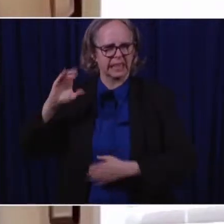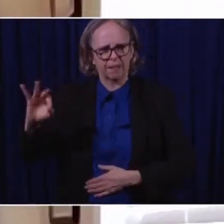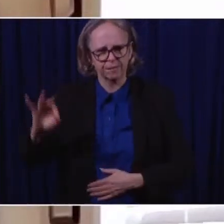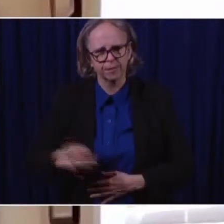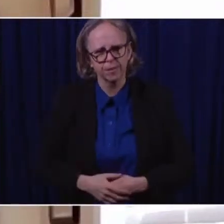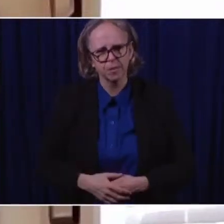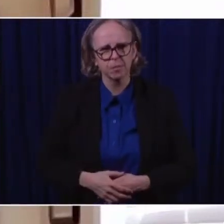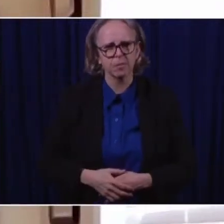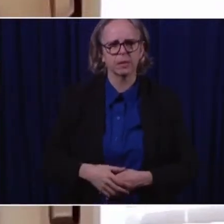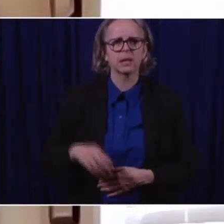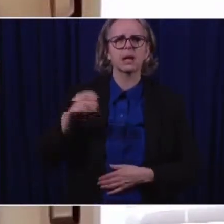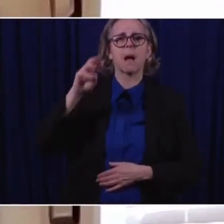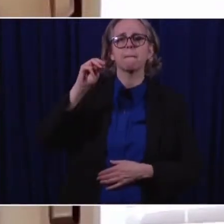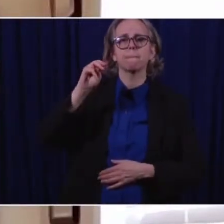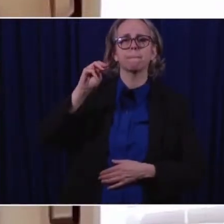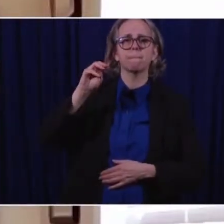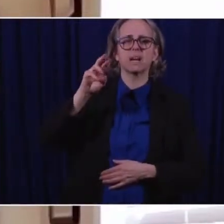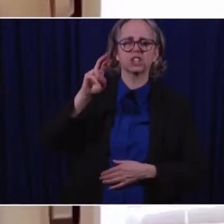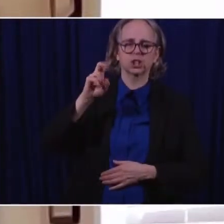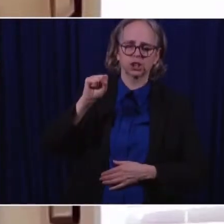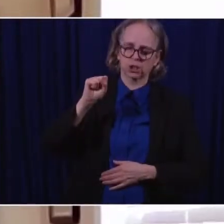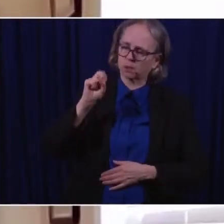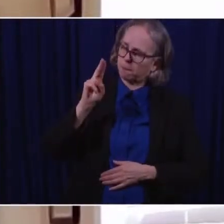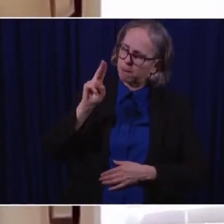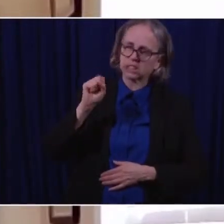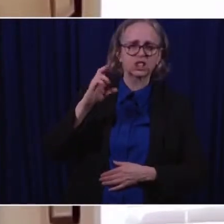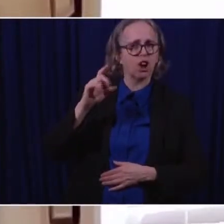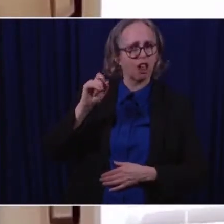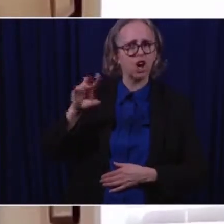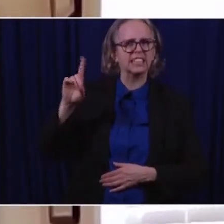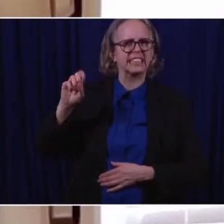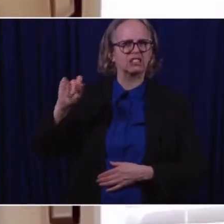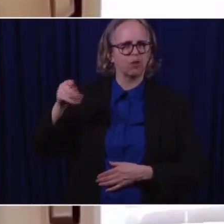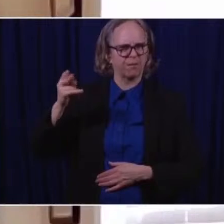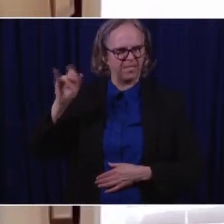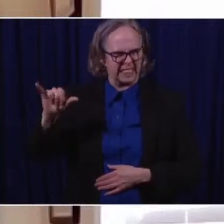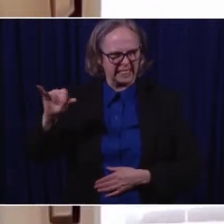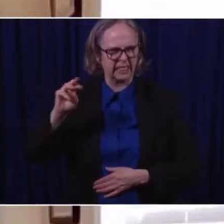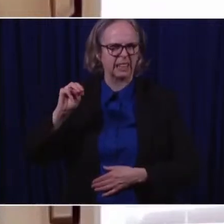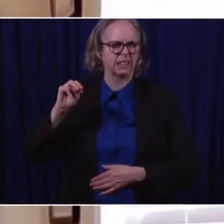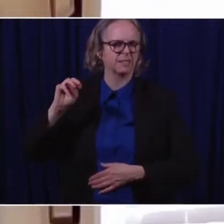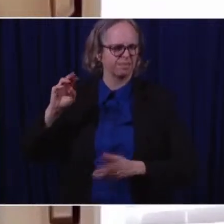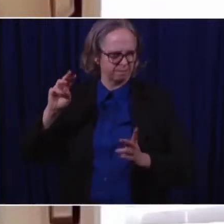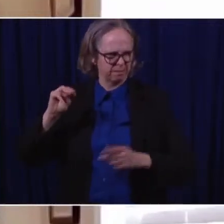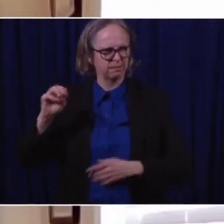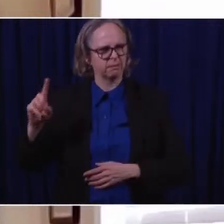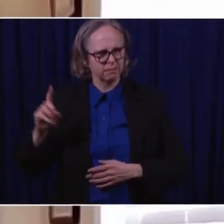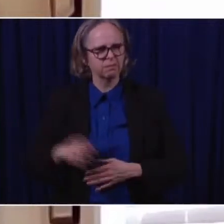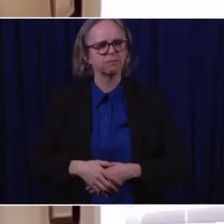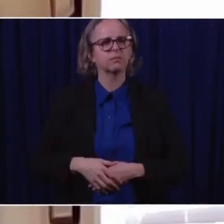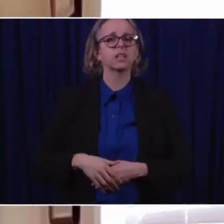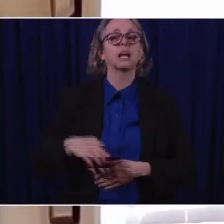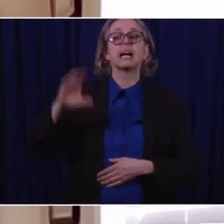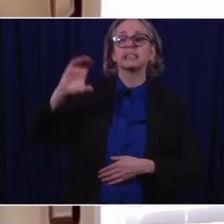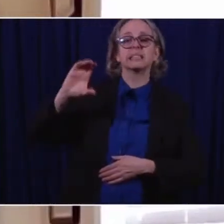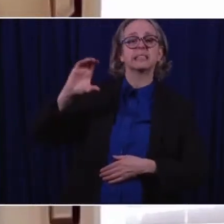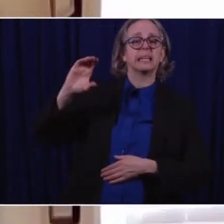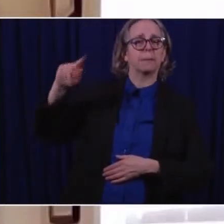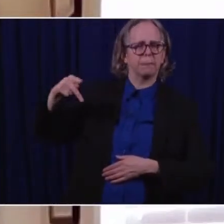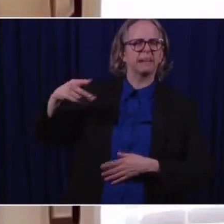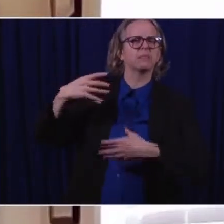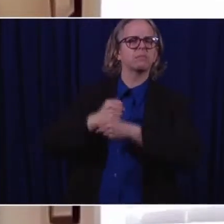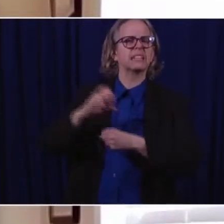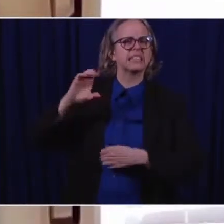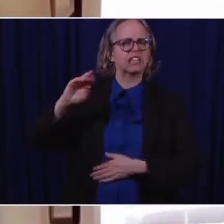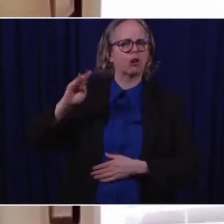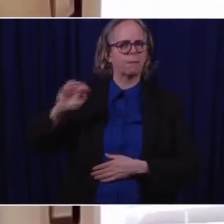cerebral palsy, spina bifida. I think those are all diagnoses people have heard about, and it's fairly clear what we mean